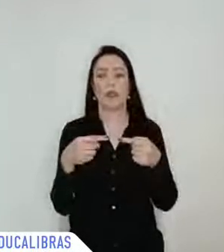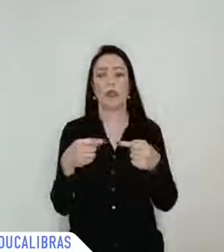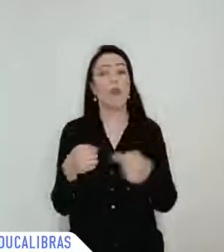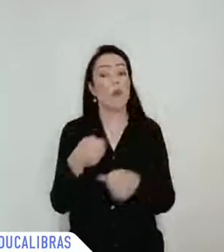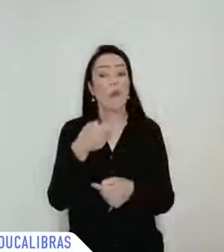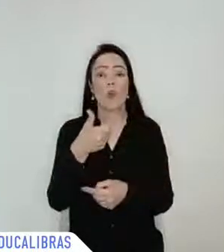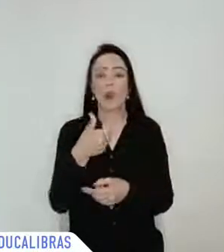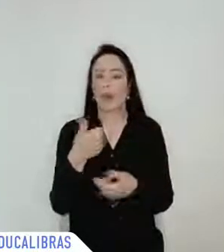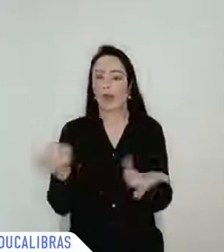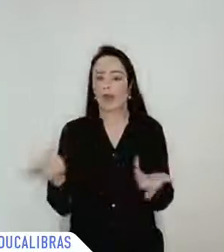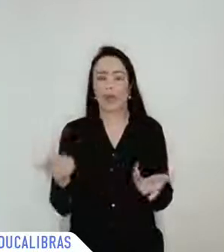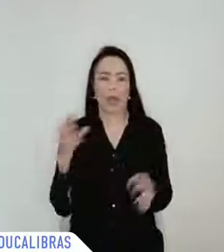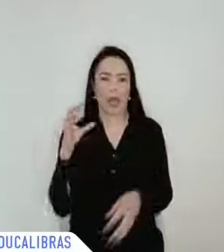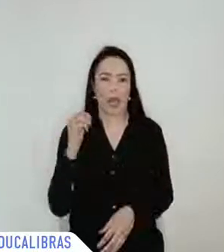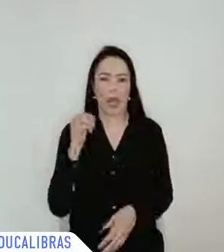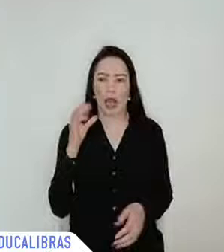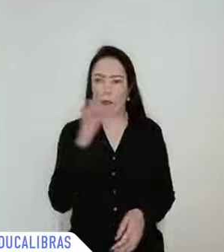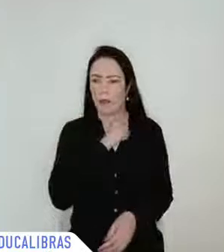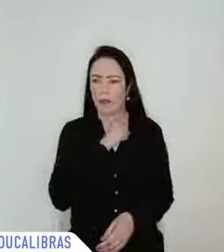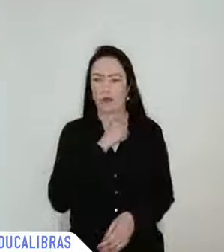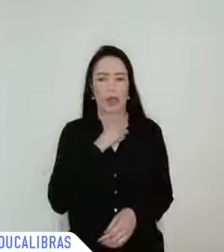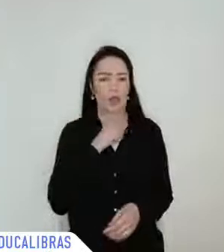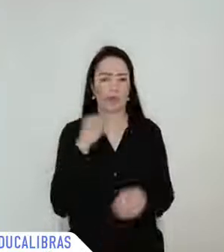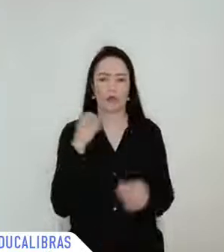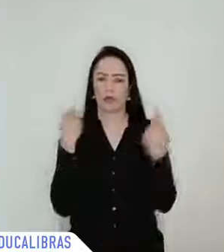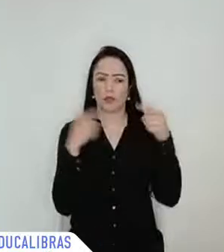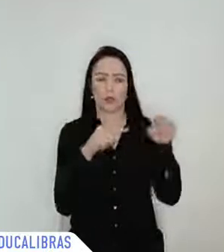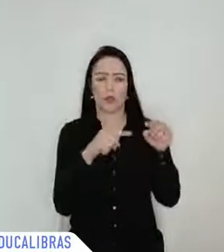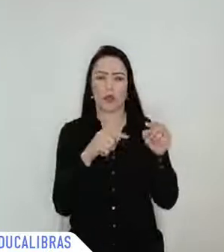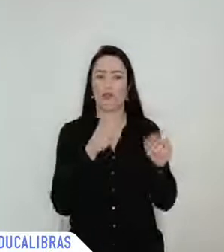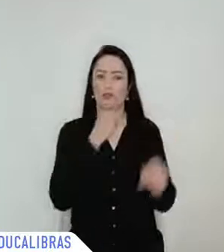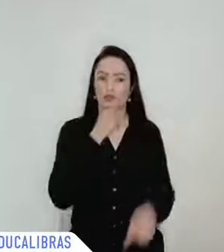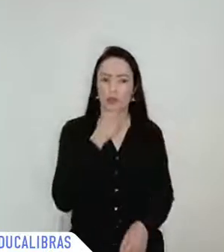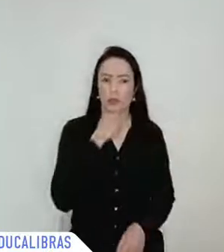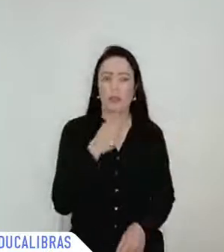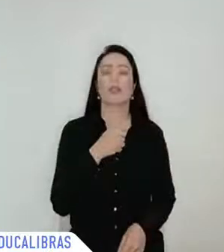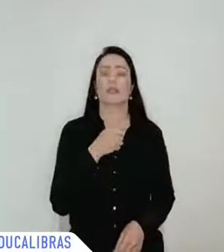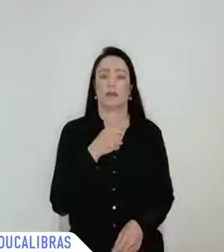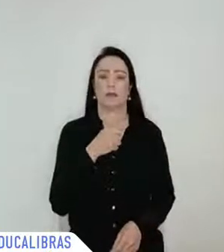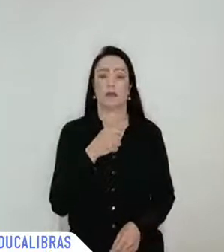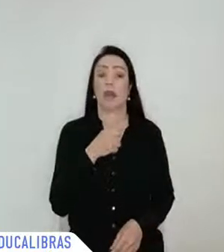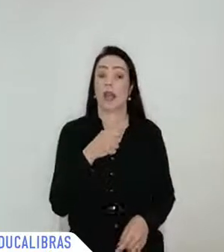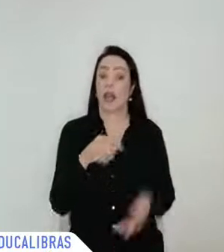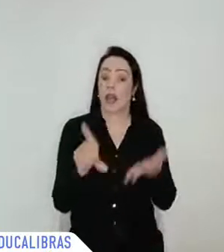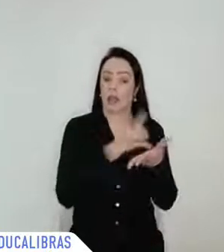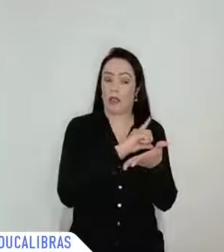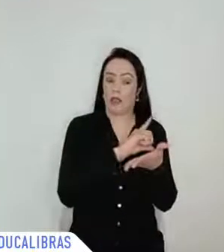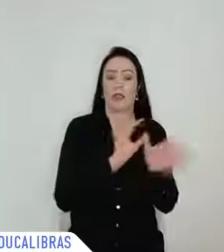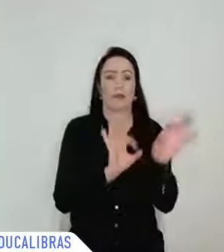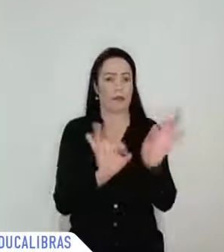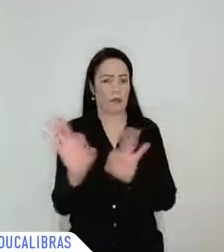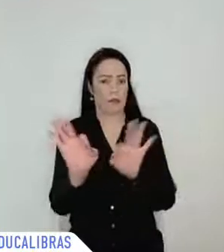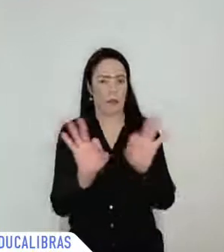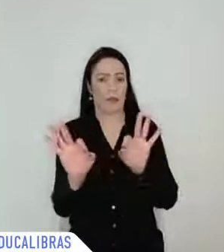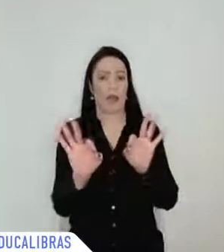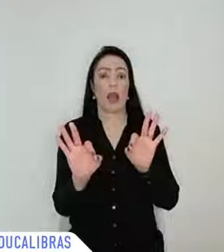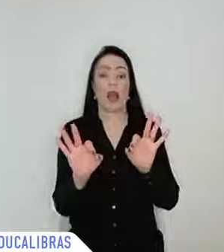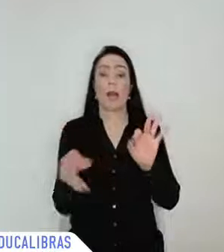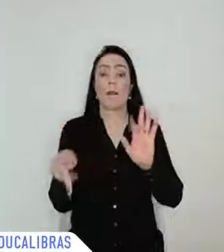them, and it's going to be automatic. The attacks are going to be increased, so get